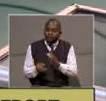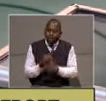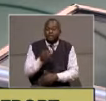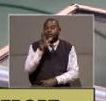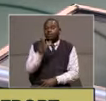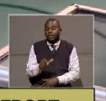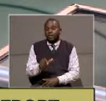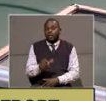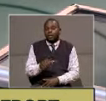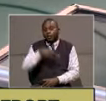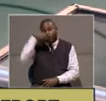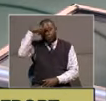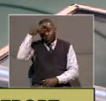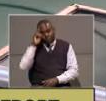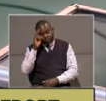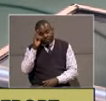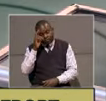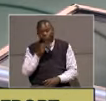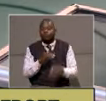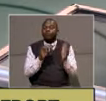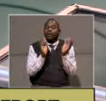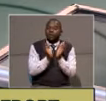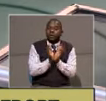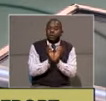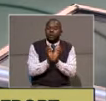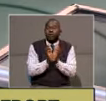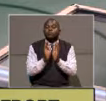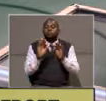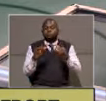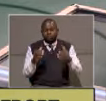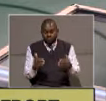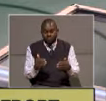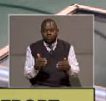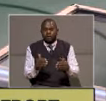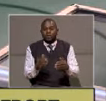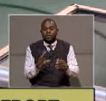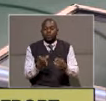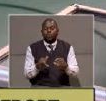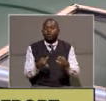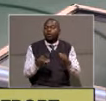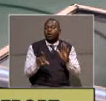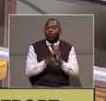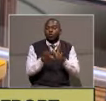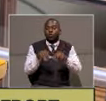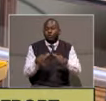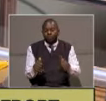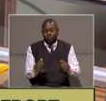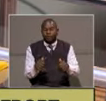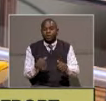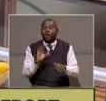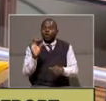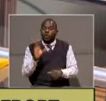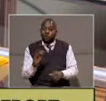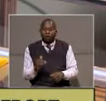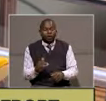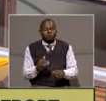person to have a reasonable apprehension of imminent, harmful, or offensive contact. The committee did